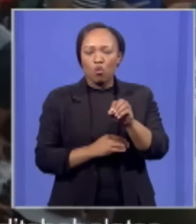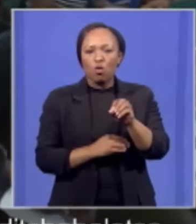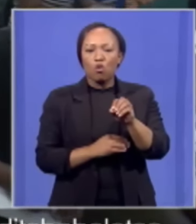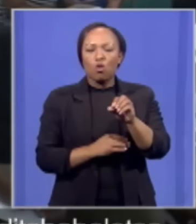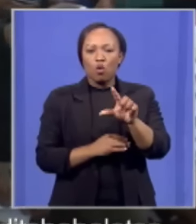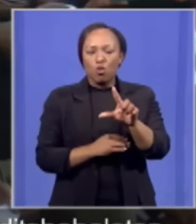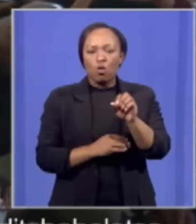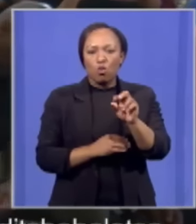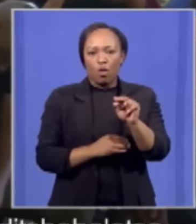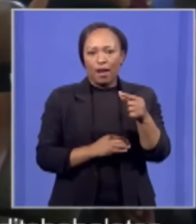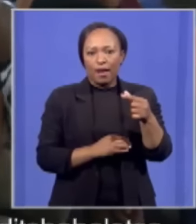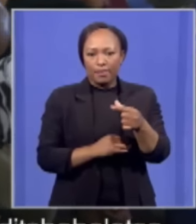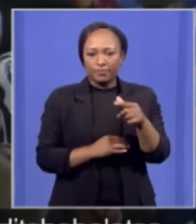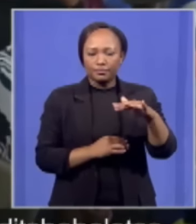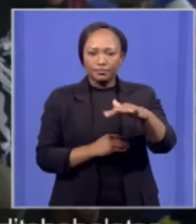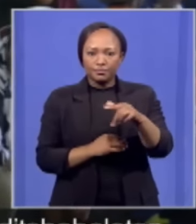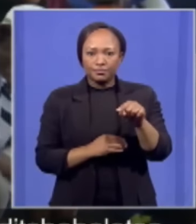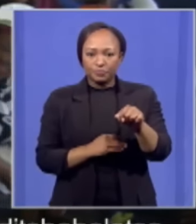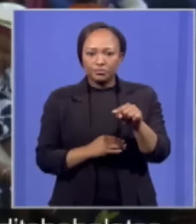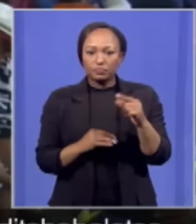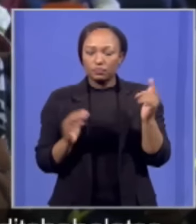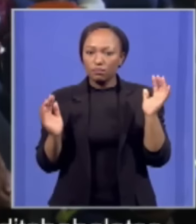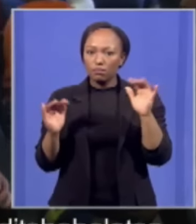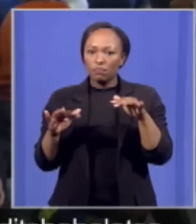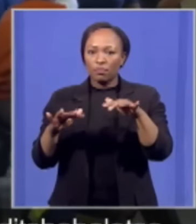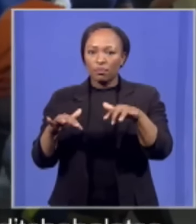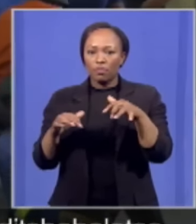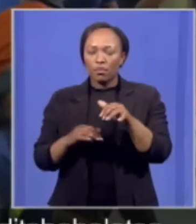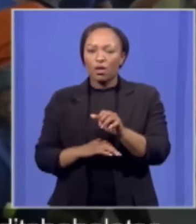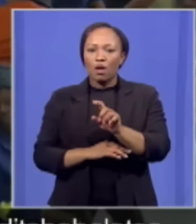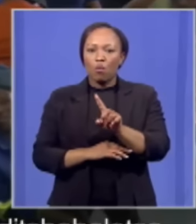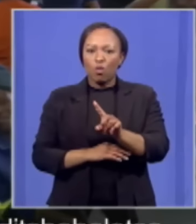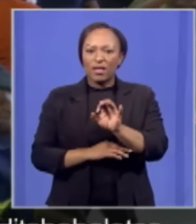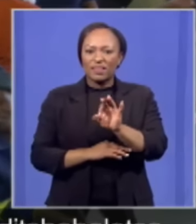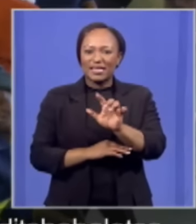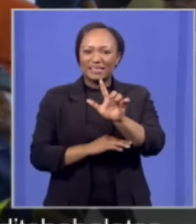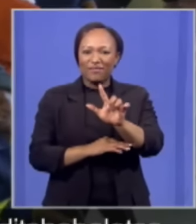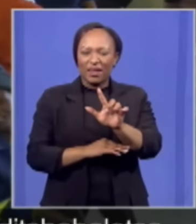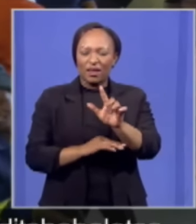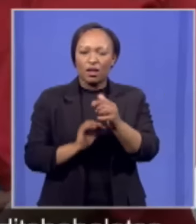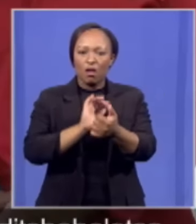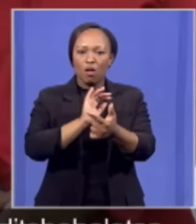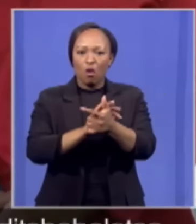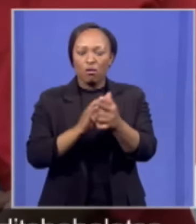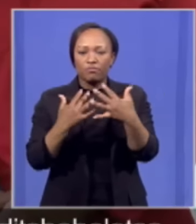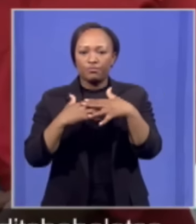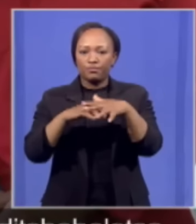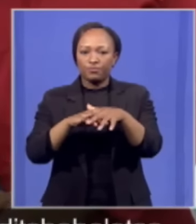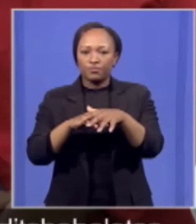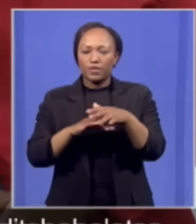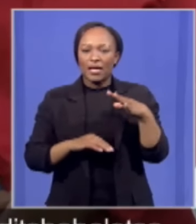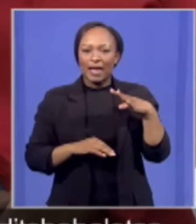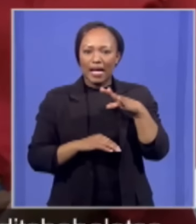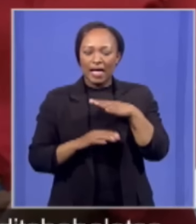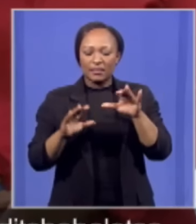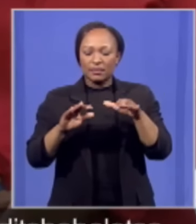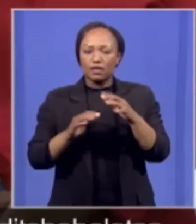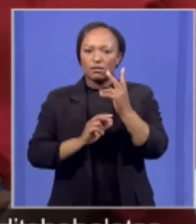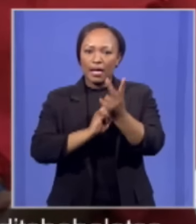Go latela go tsengwa tirisong ga molawana wa 1397 wa molaotheo mo masepaleng, khansele e ne ya tlhopha gape